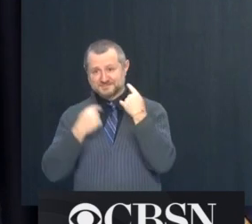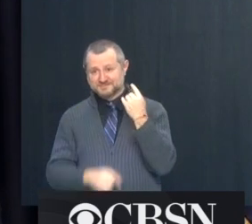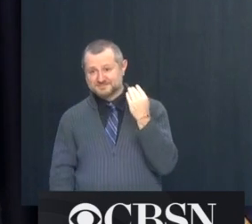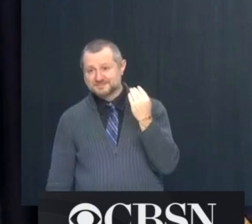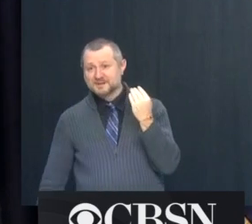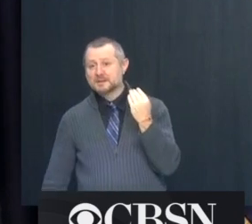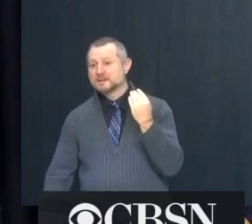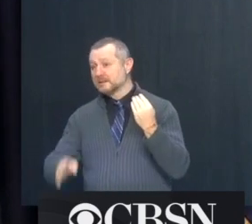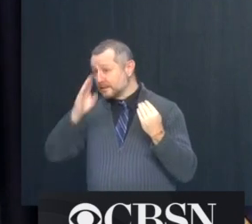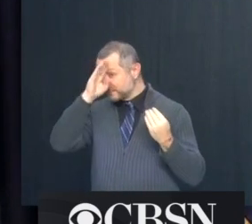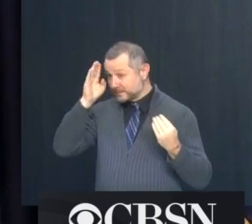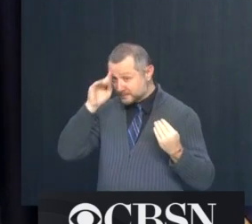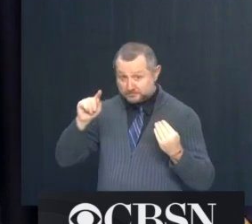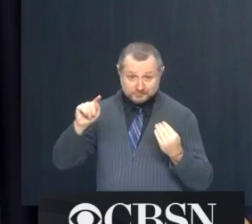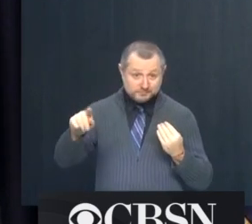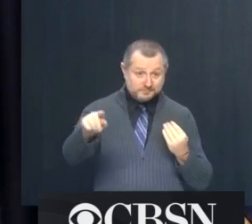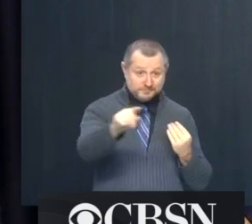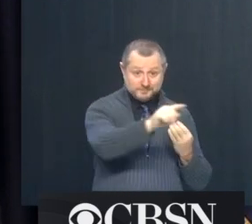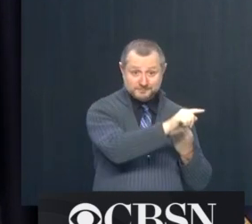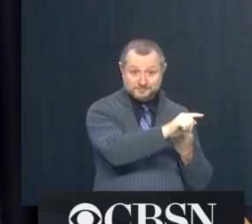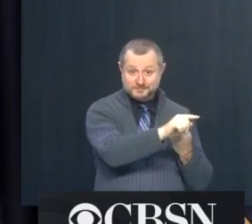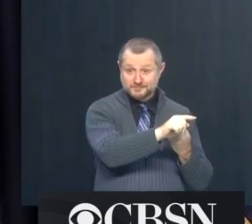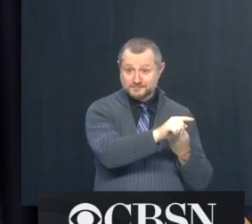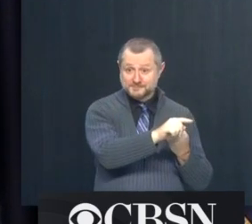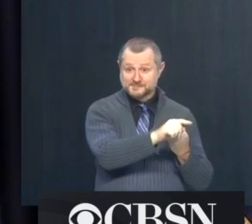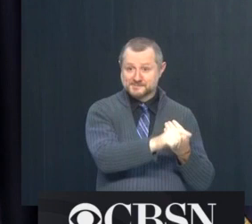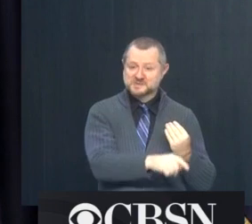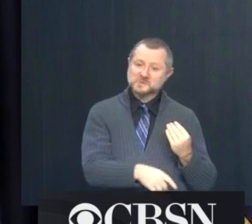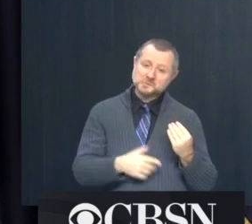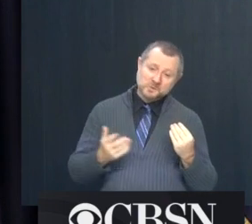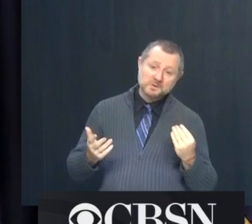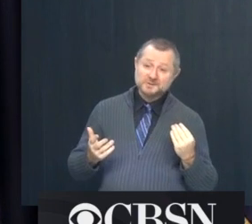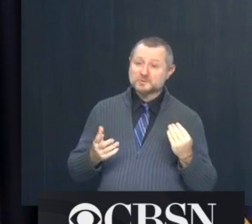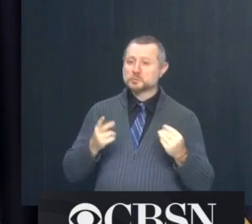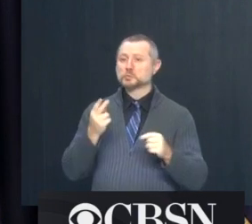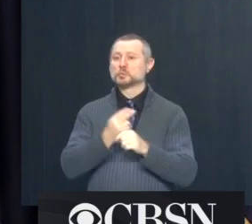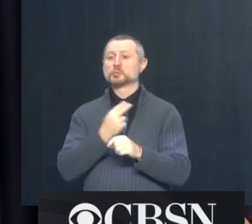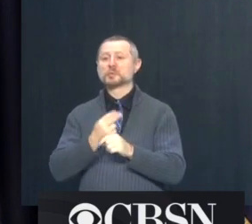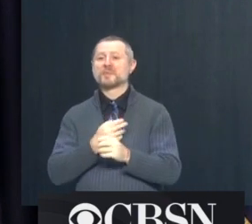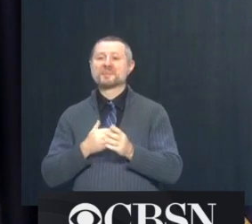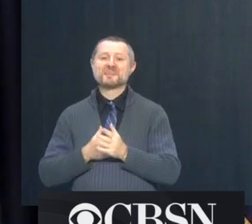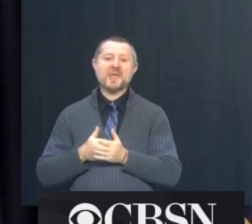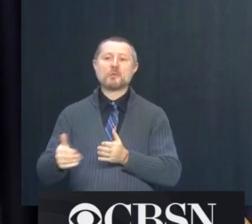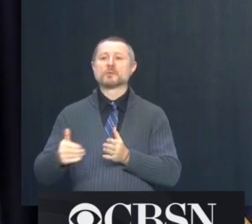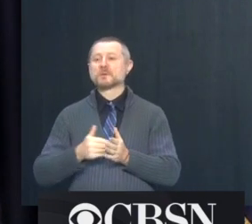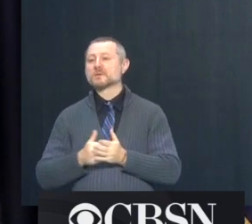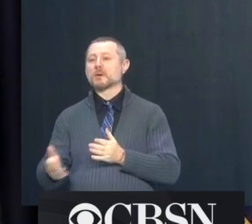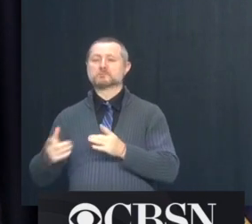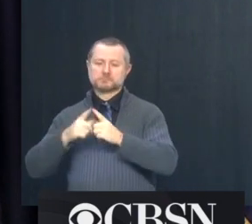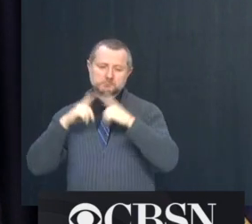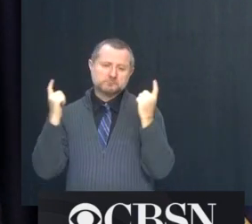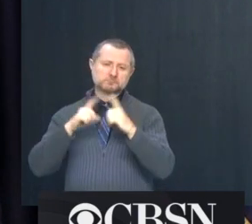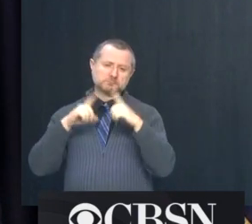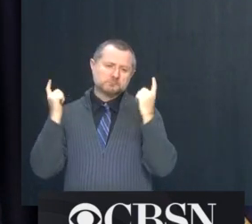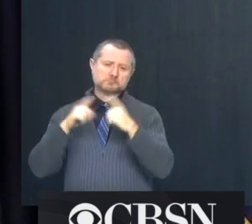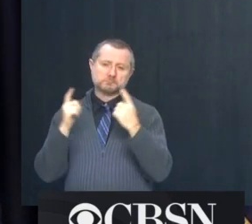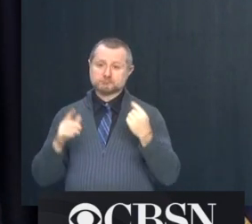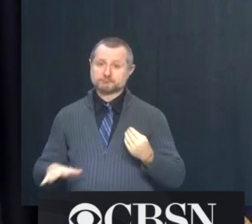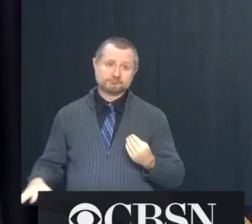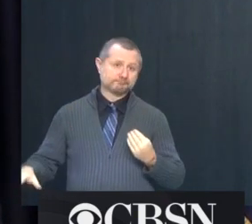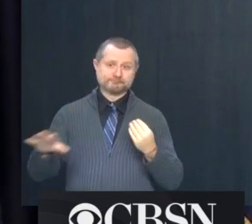hospitals, they're actually bulky because they use tens of thousands of these. They were so